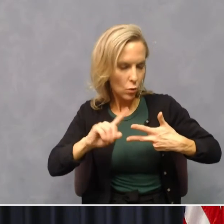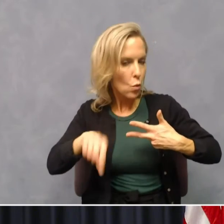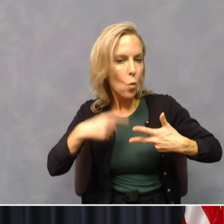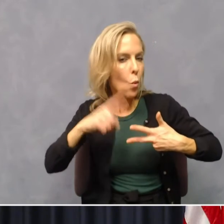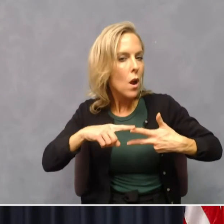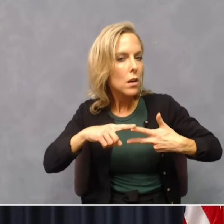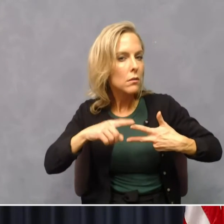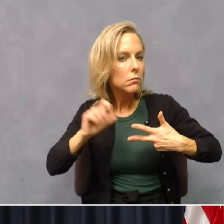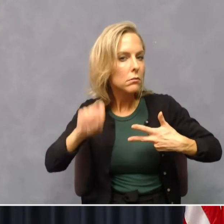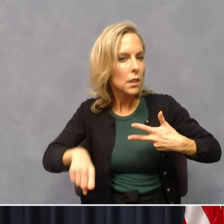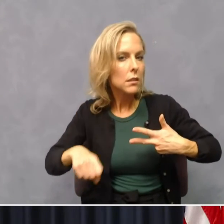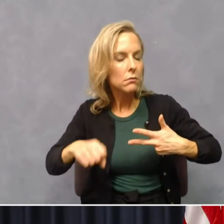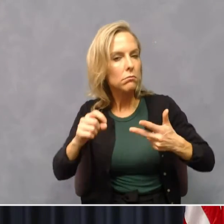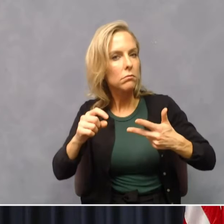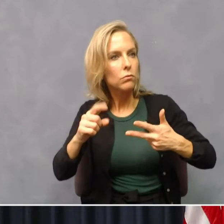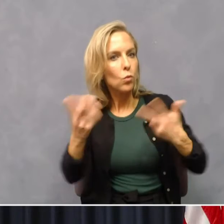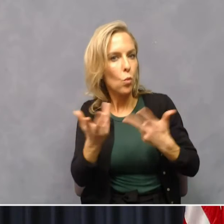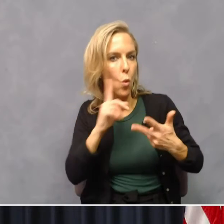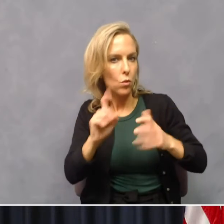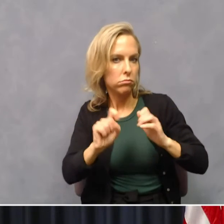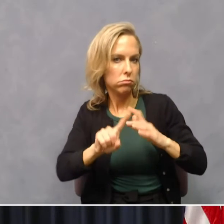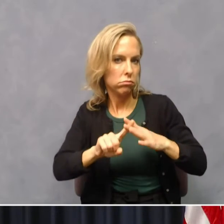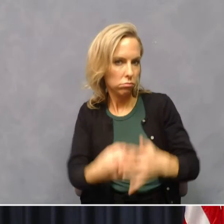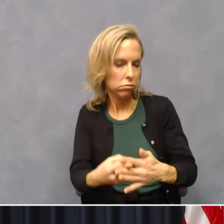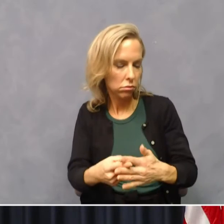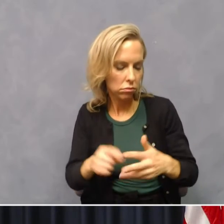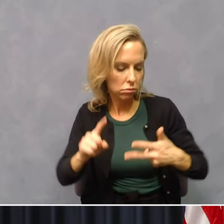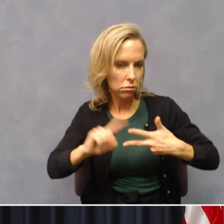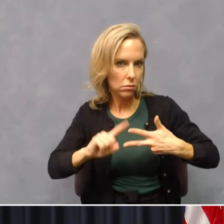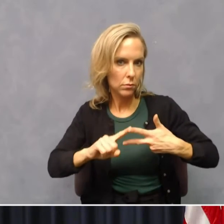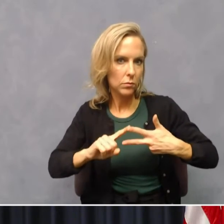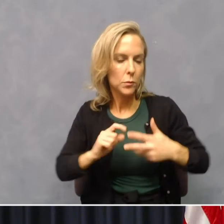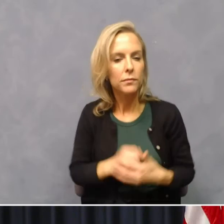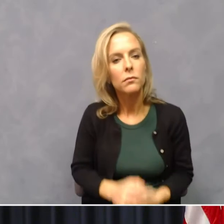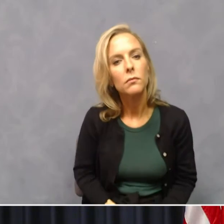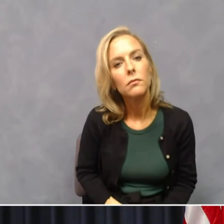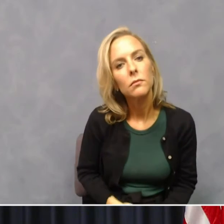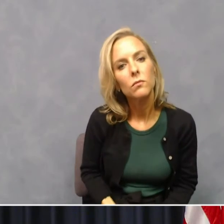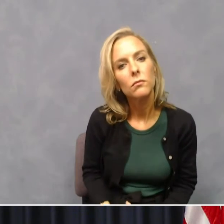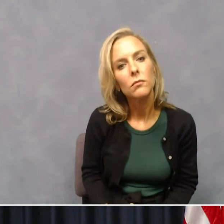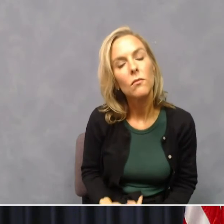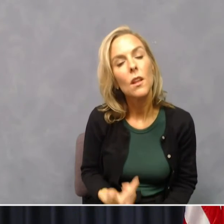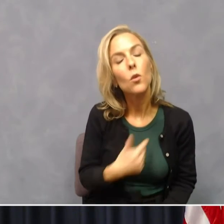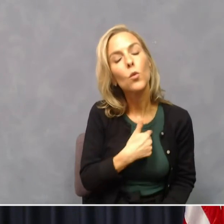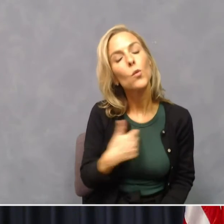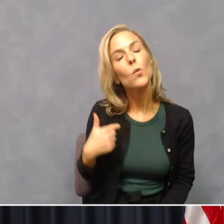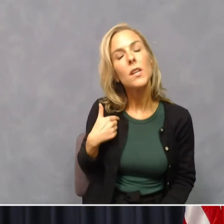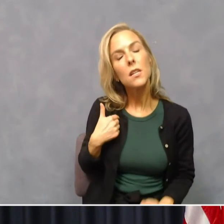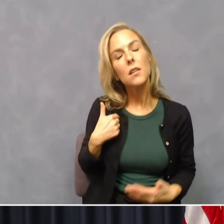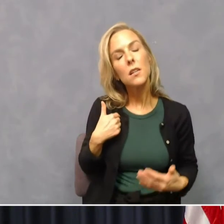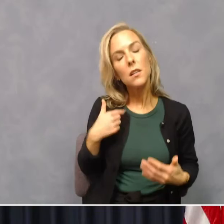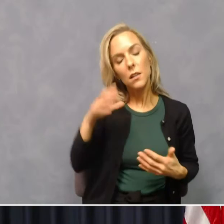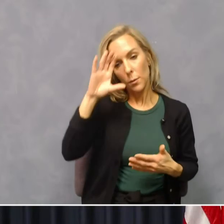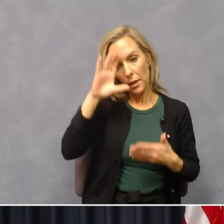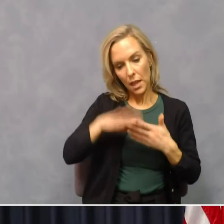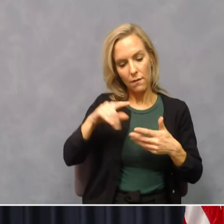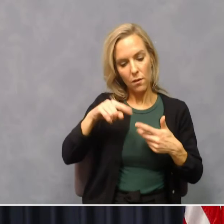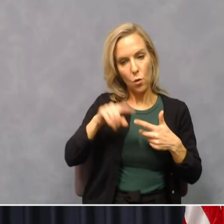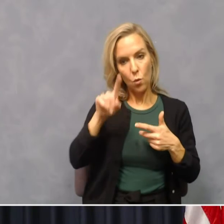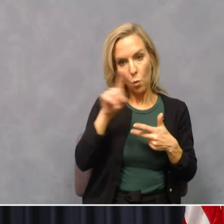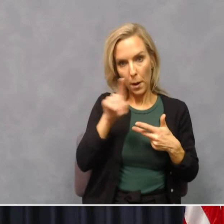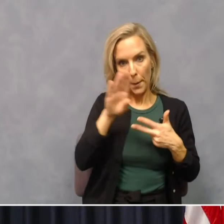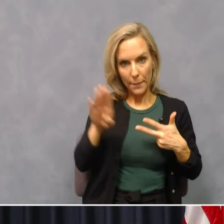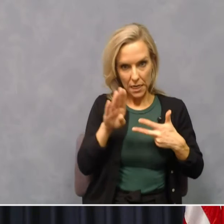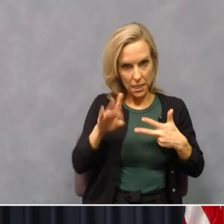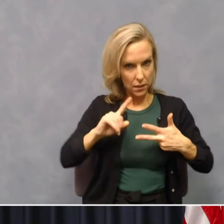to say when phase 1B will begin? We believe that phase 1B, where we will be